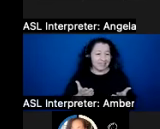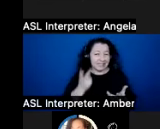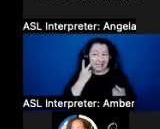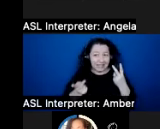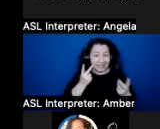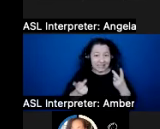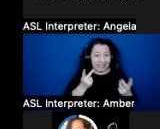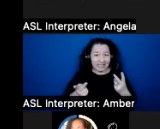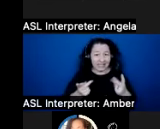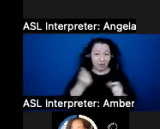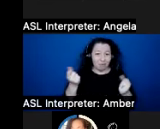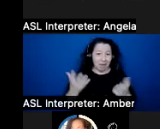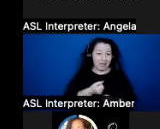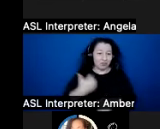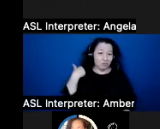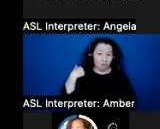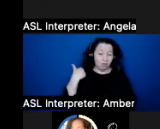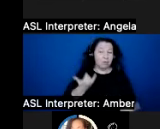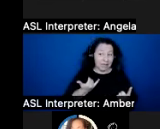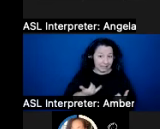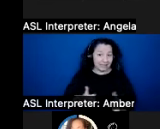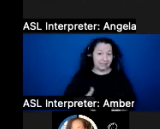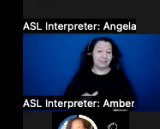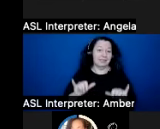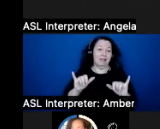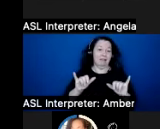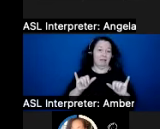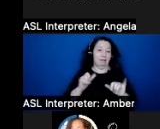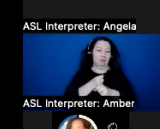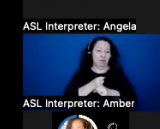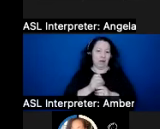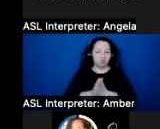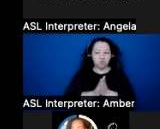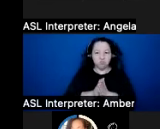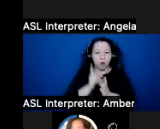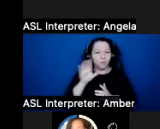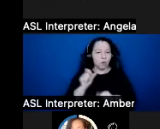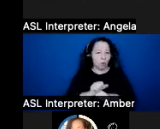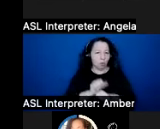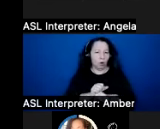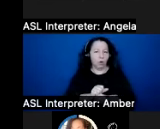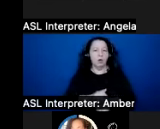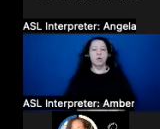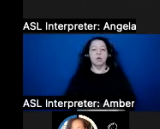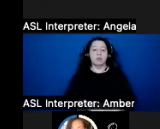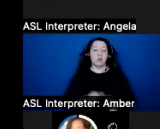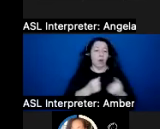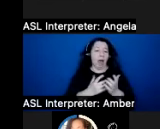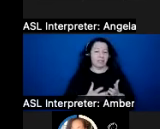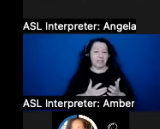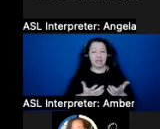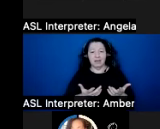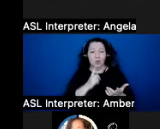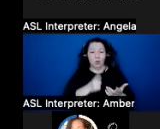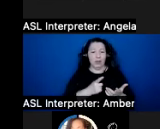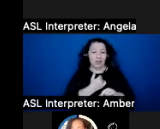prior that still inform their work. So advocacy is grassroots, intersectional, and our vision is